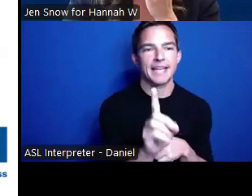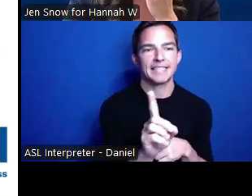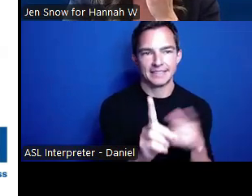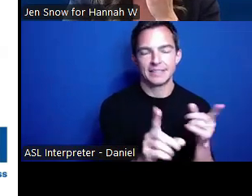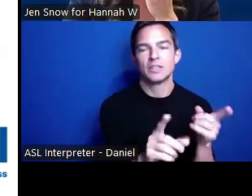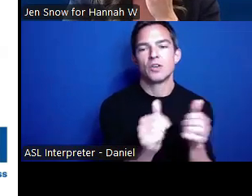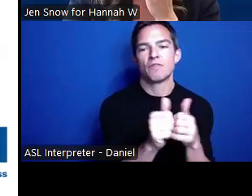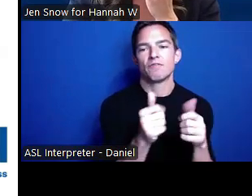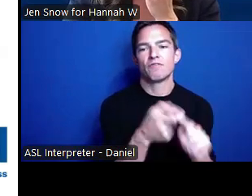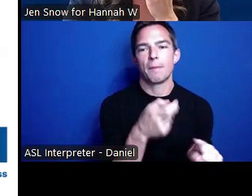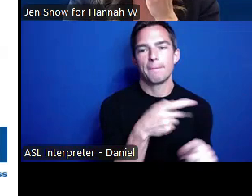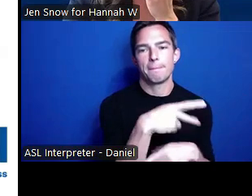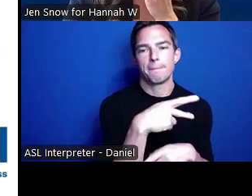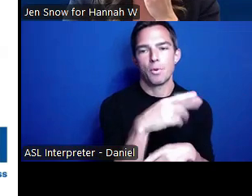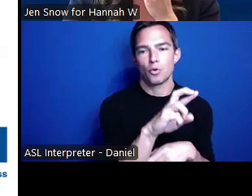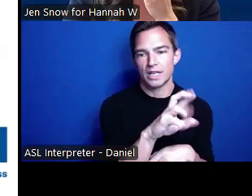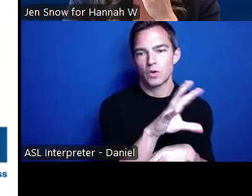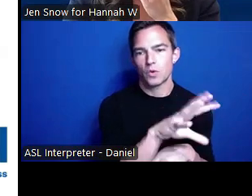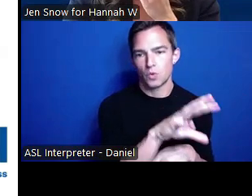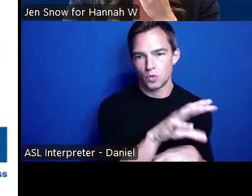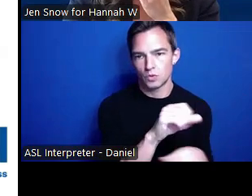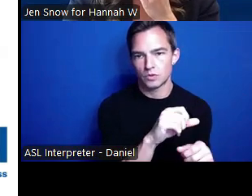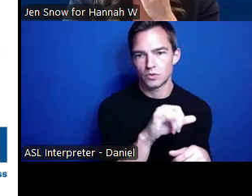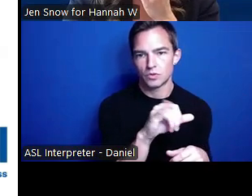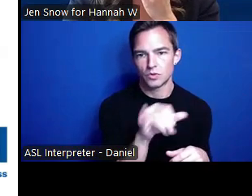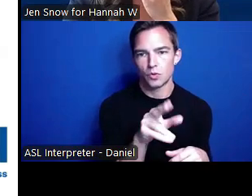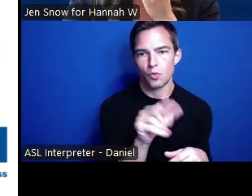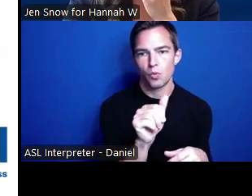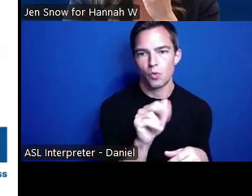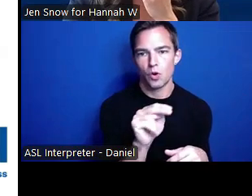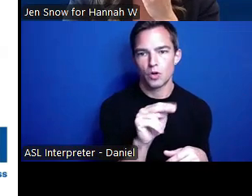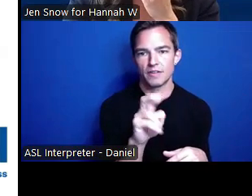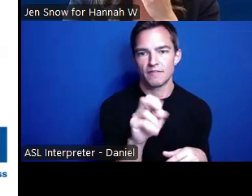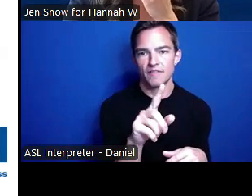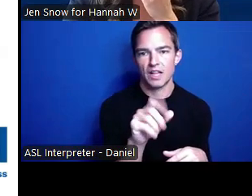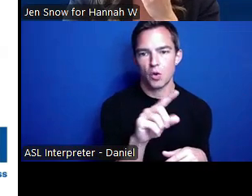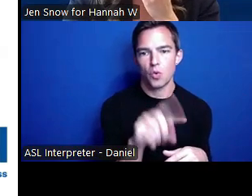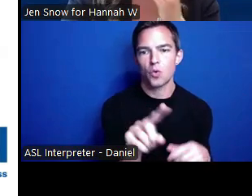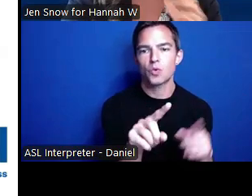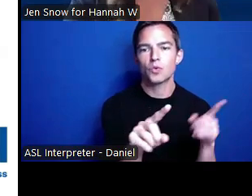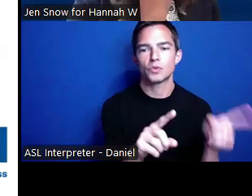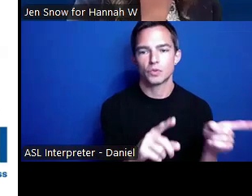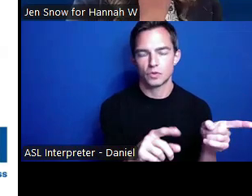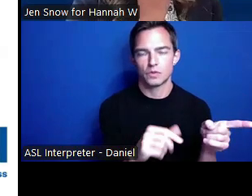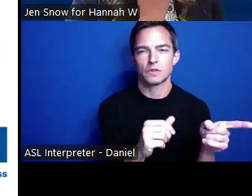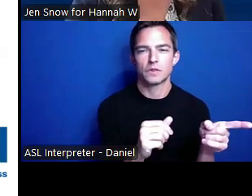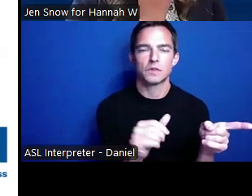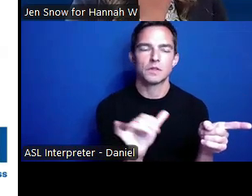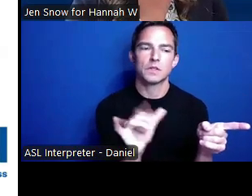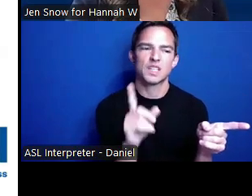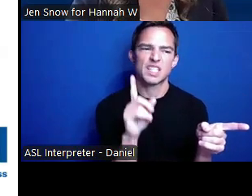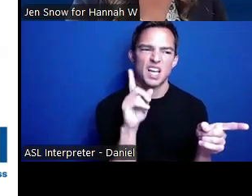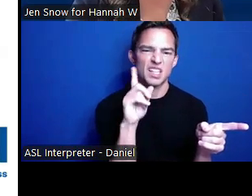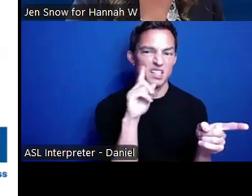from Puerto Rico, Juan Veloz, and I thought